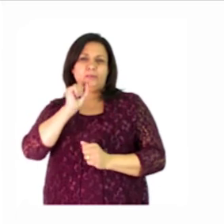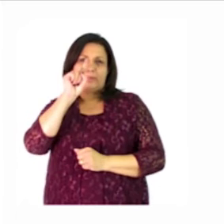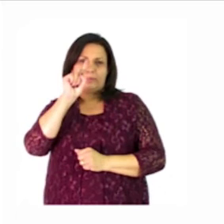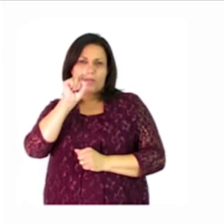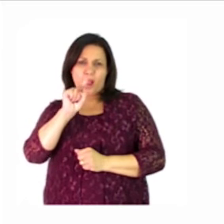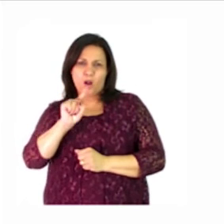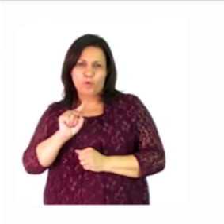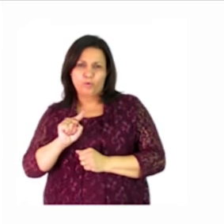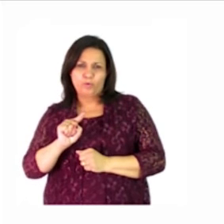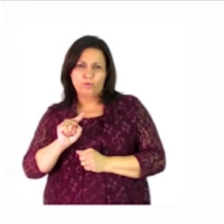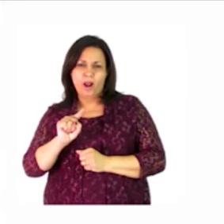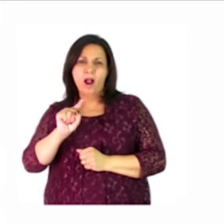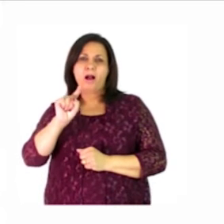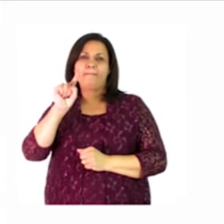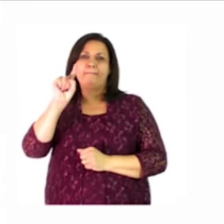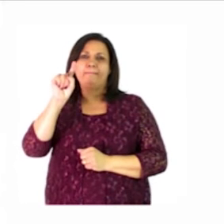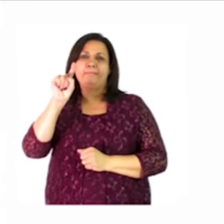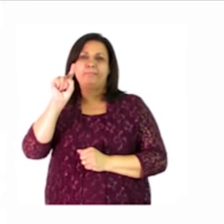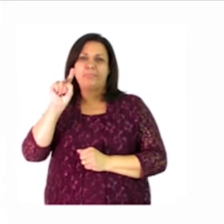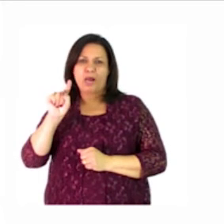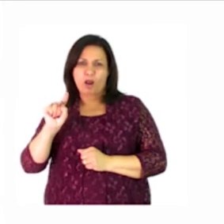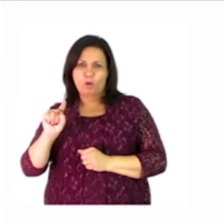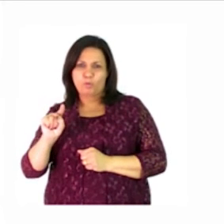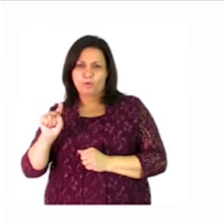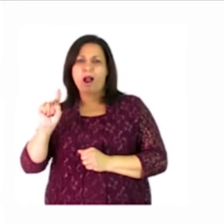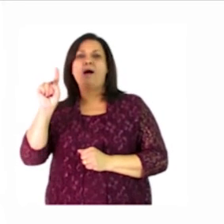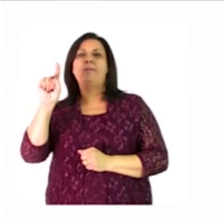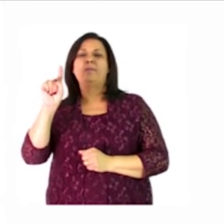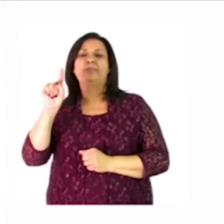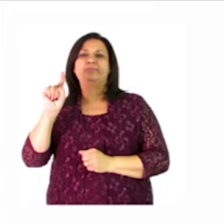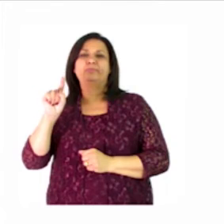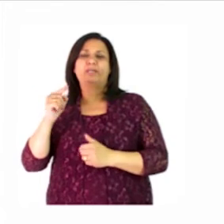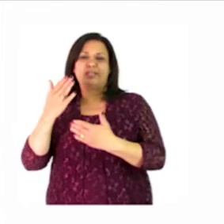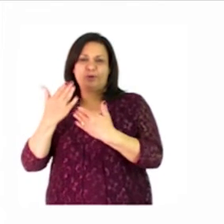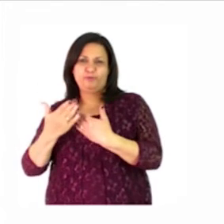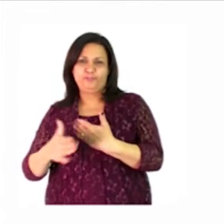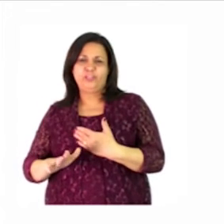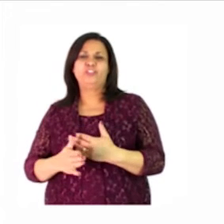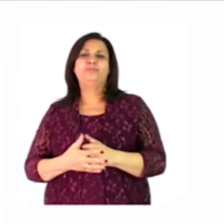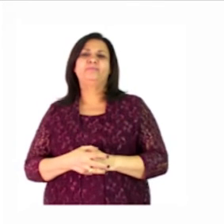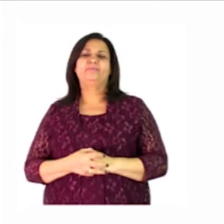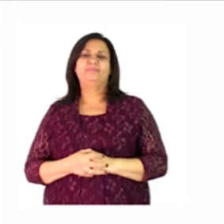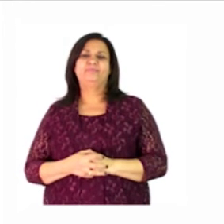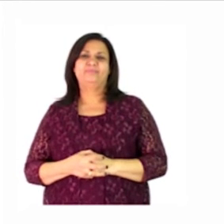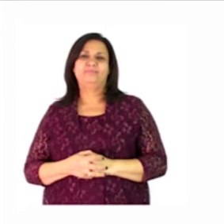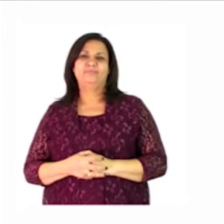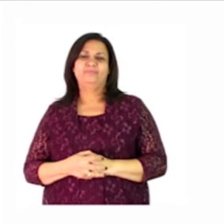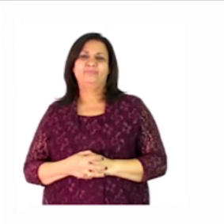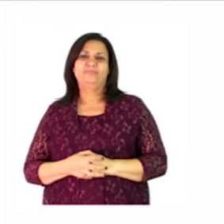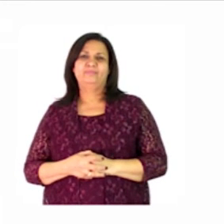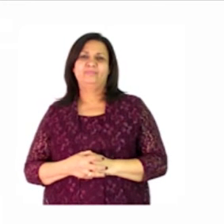up, and down and up. We have finished tracing. Now pick up